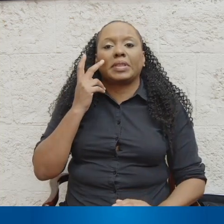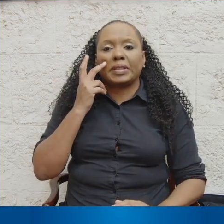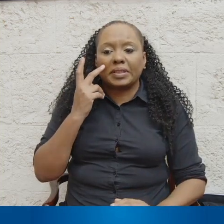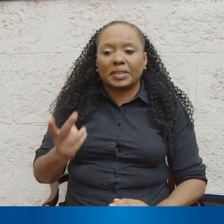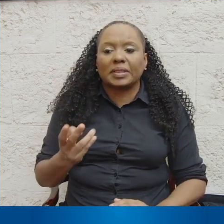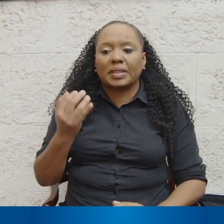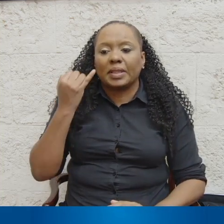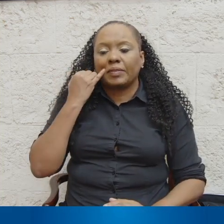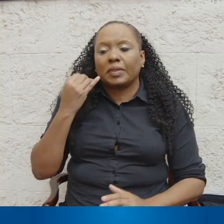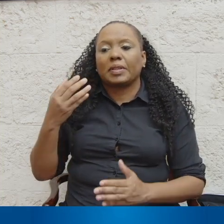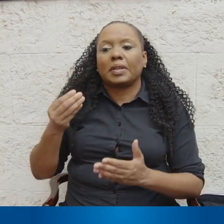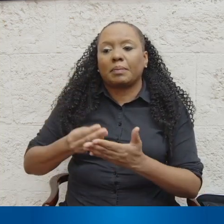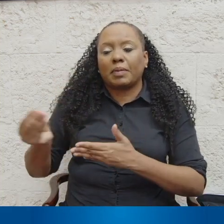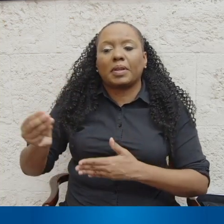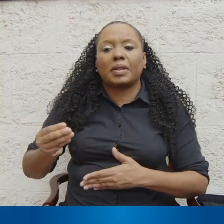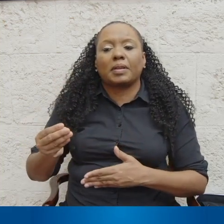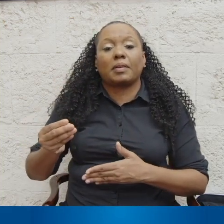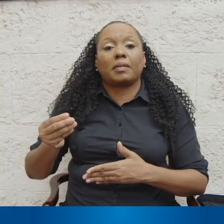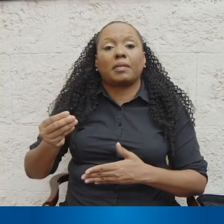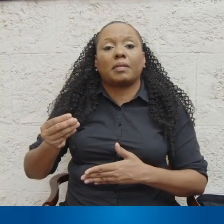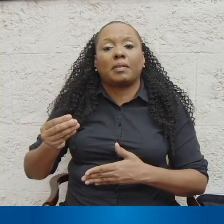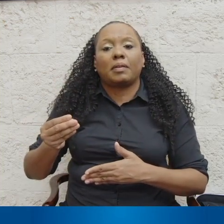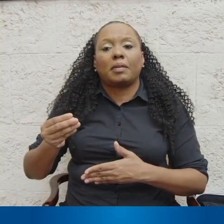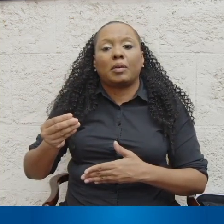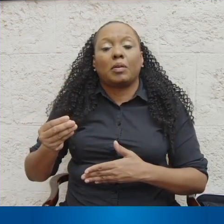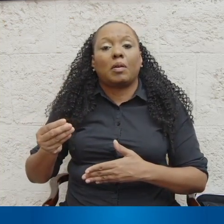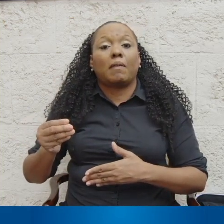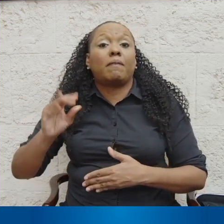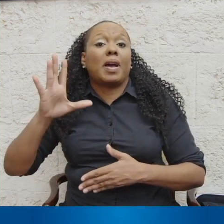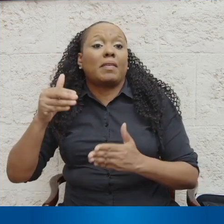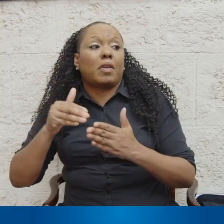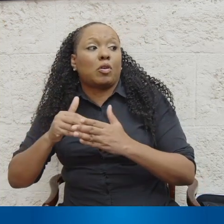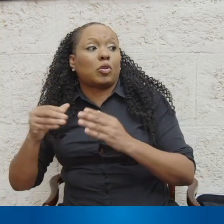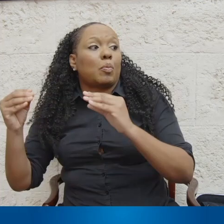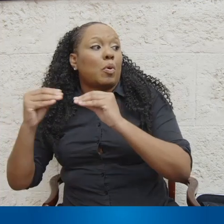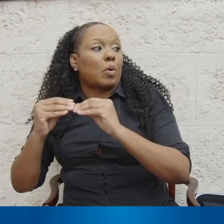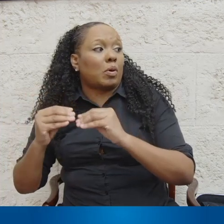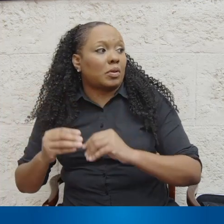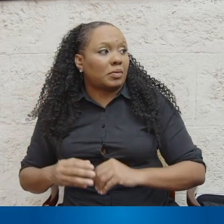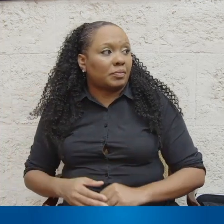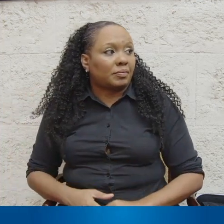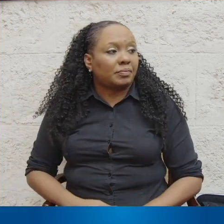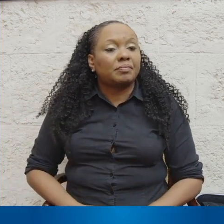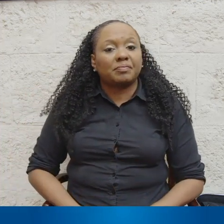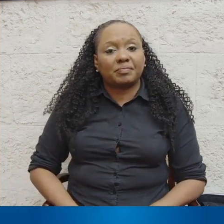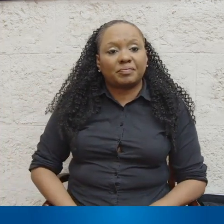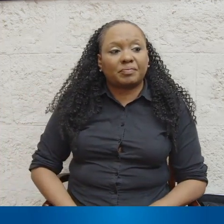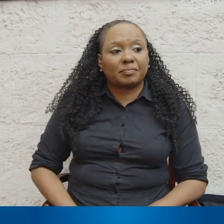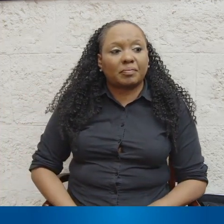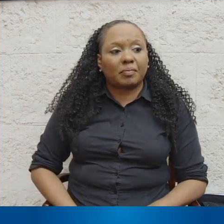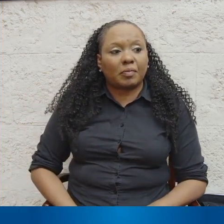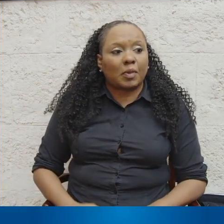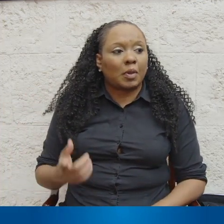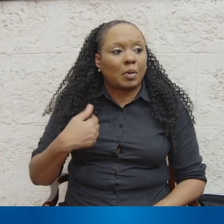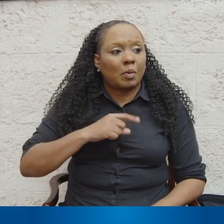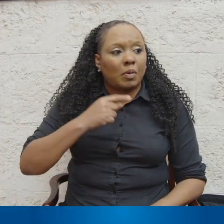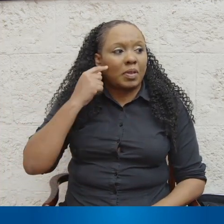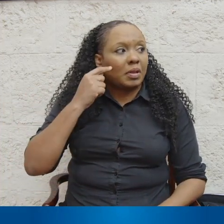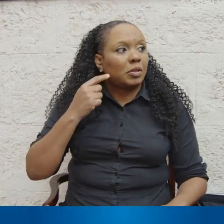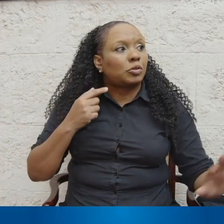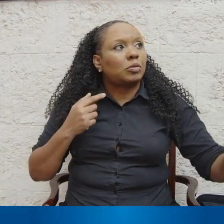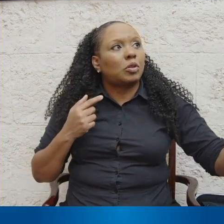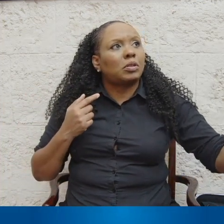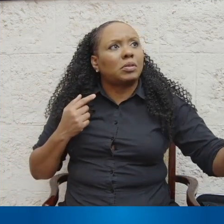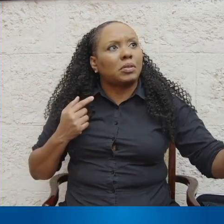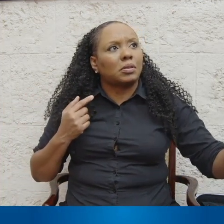can access another $5,000. Because we anticipate that they're going to be in the vicinity of about 10,000 kits